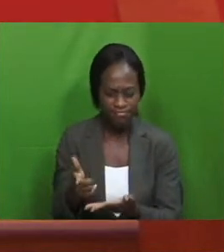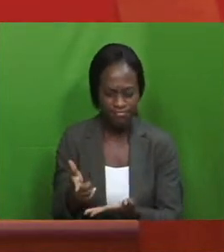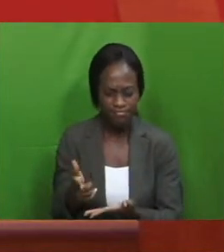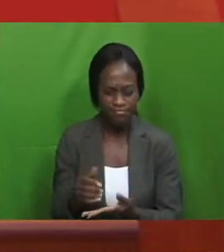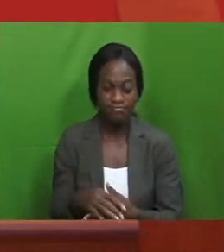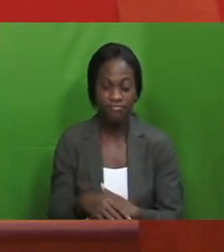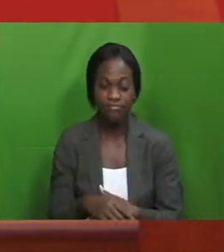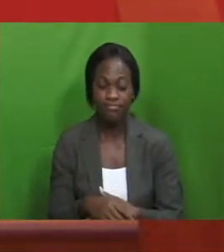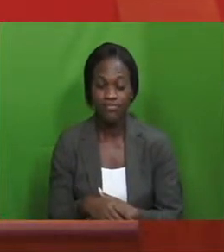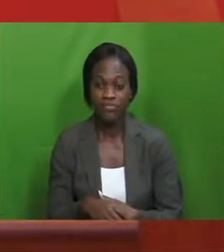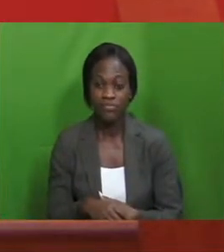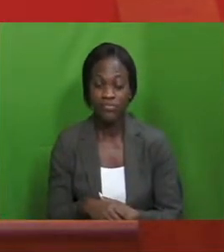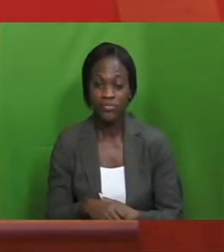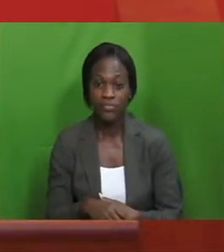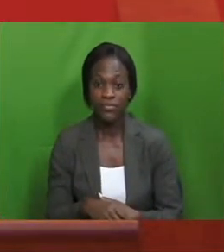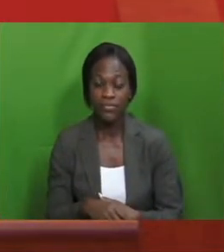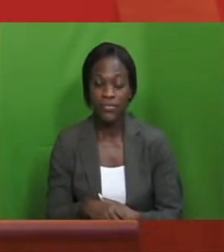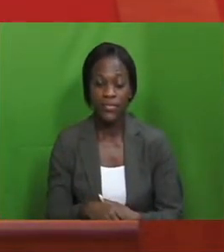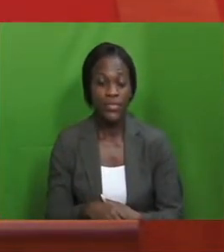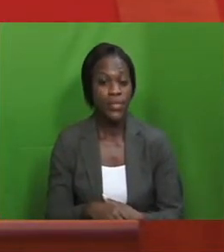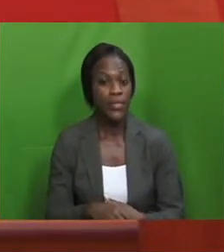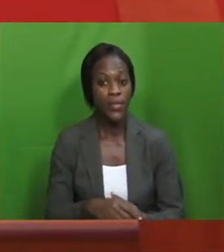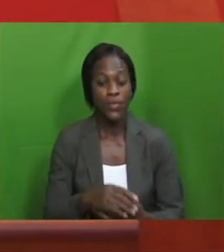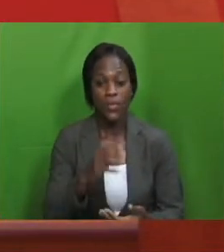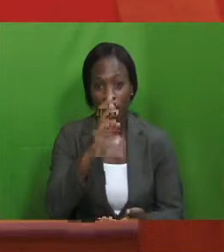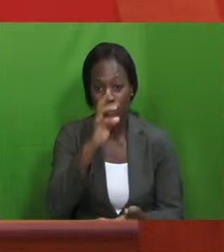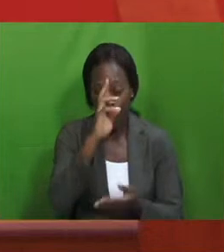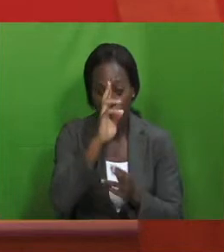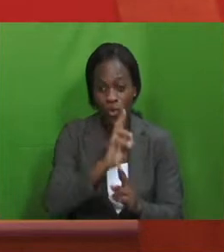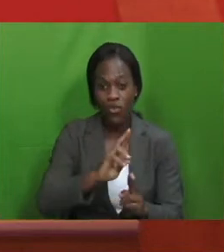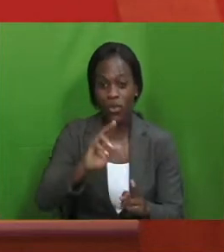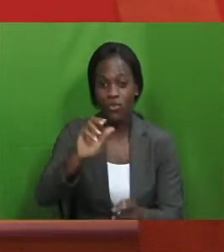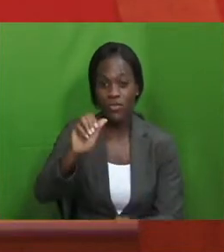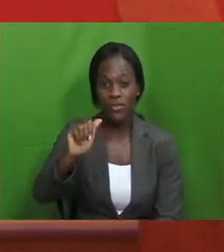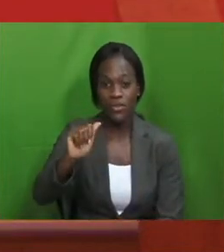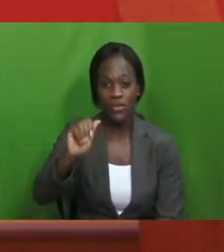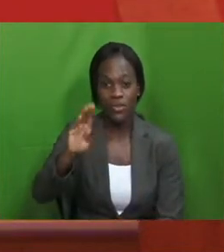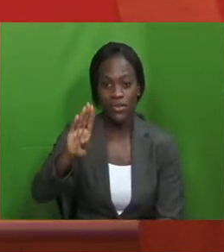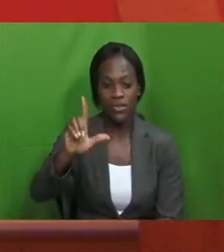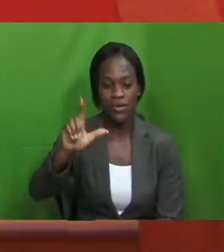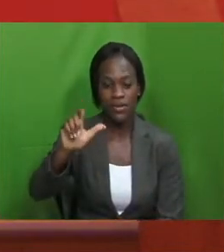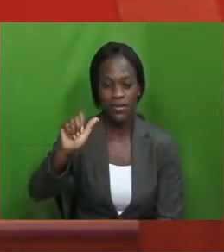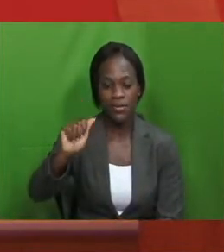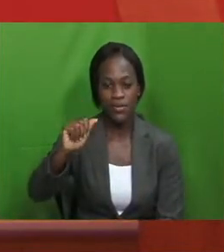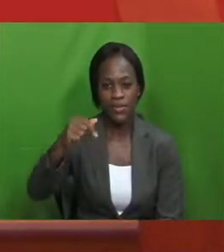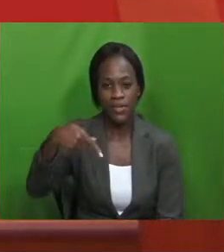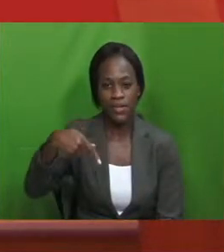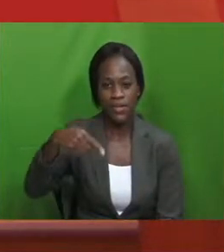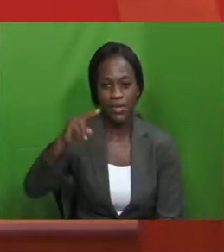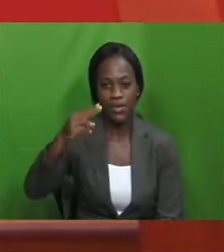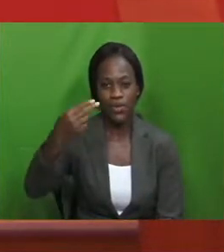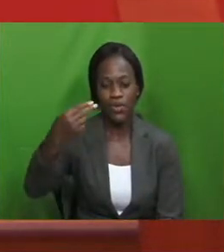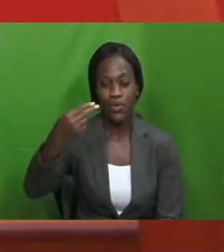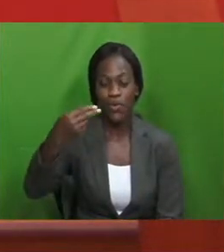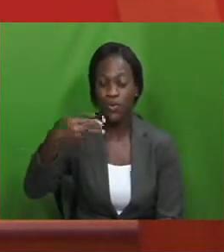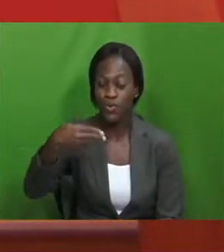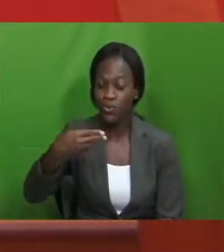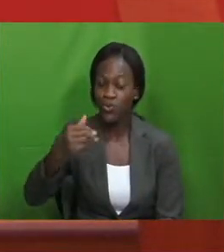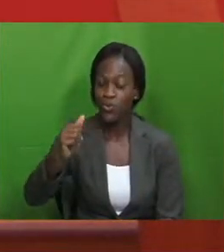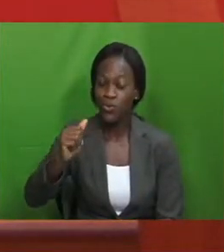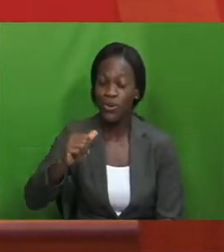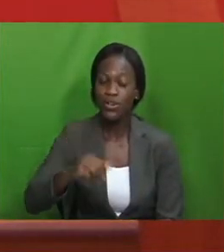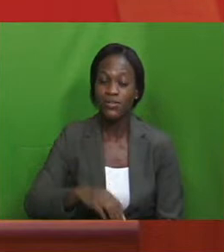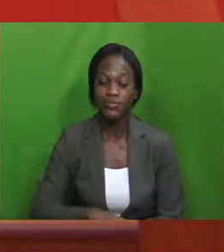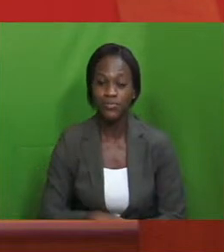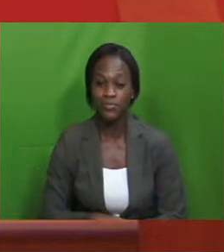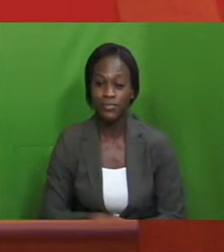Yes, Honorable Ablakwa. Right, Honorable Speaker, I'm grateful. The last paragraph under item number 9,